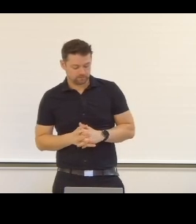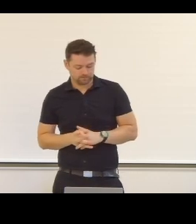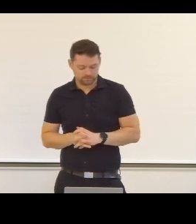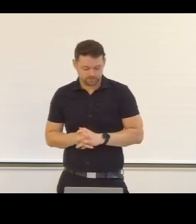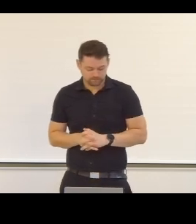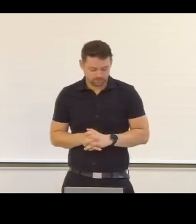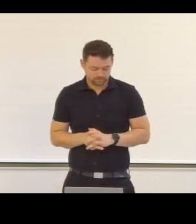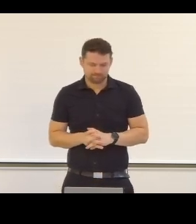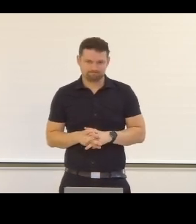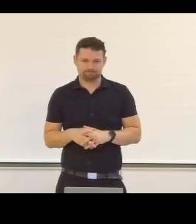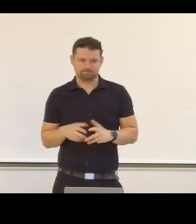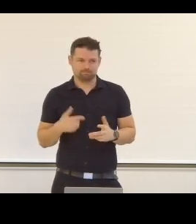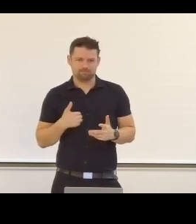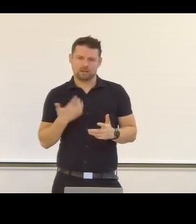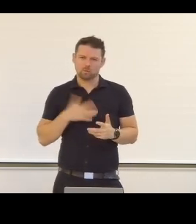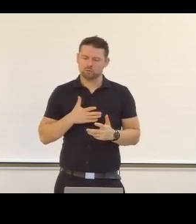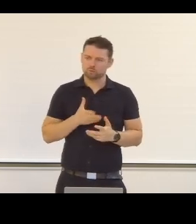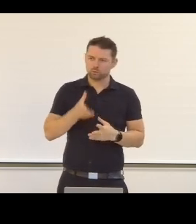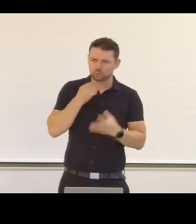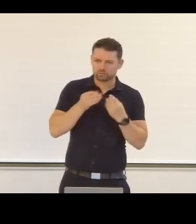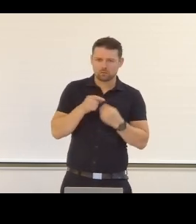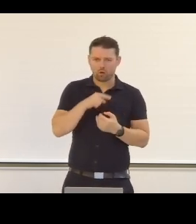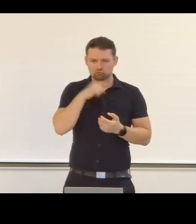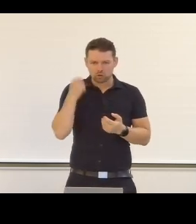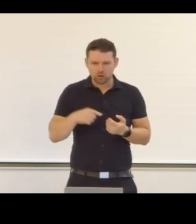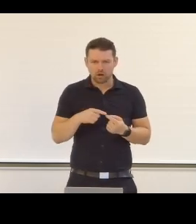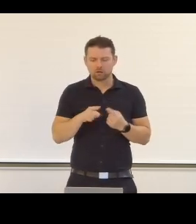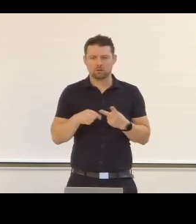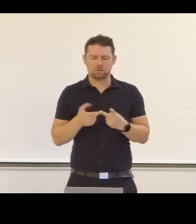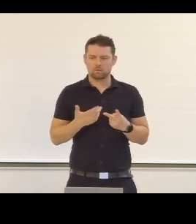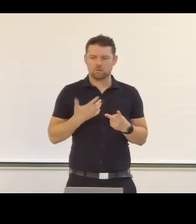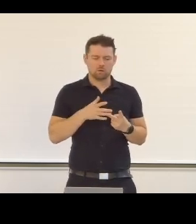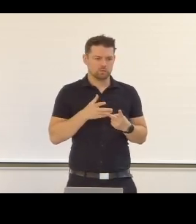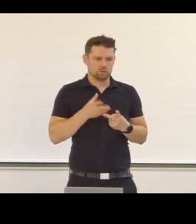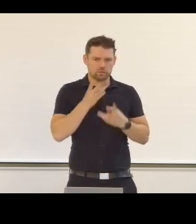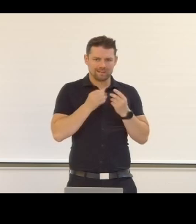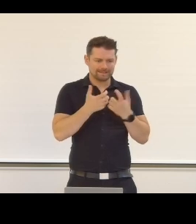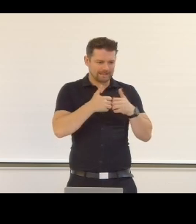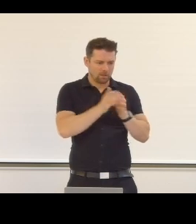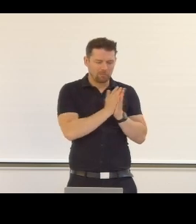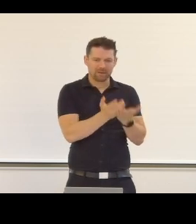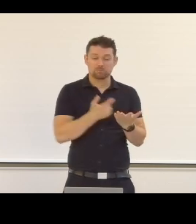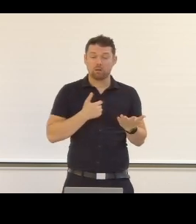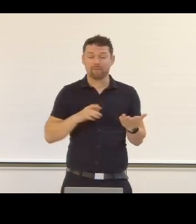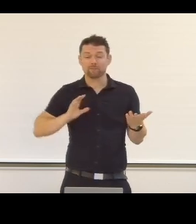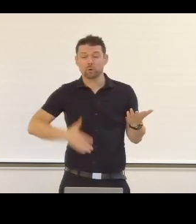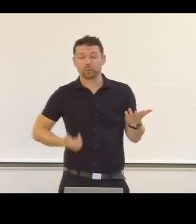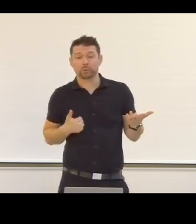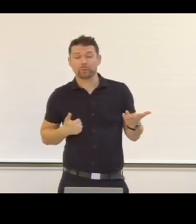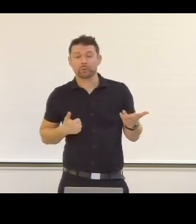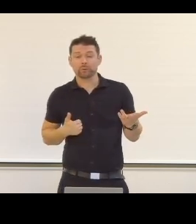I wanted to improve my Russian, to read some technical books. I didn't have the energy for